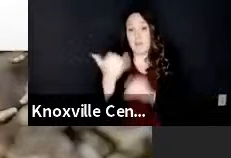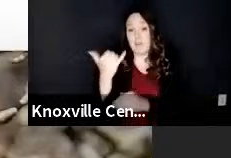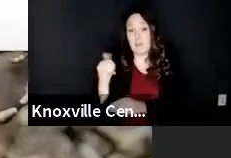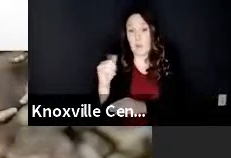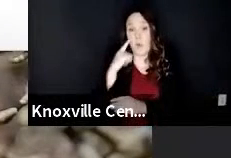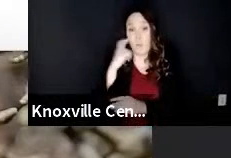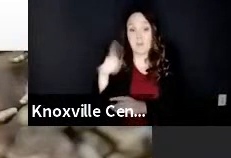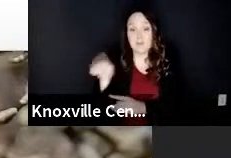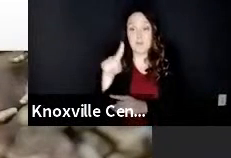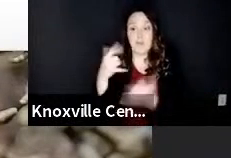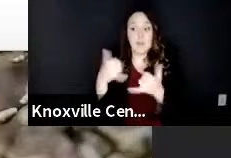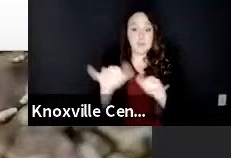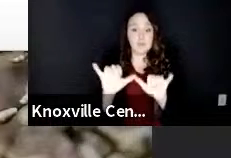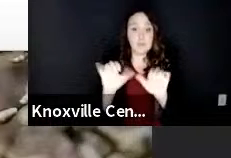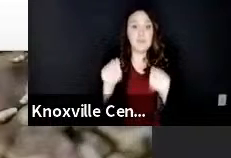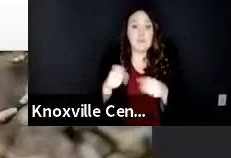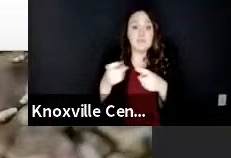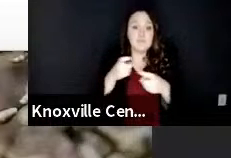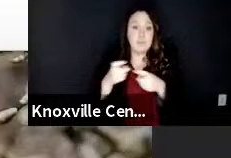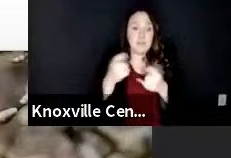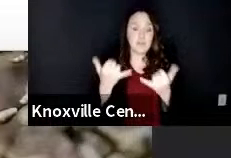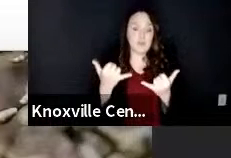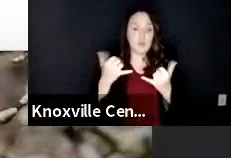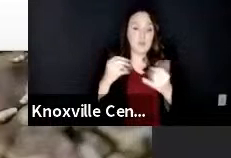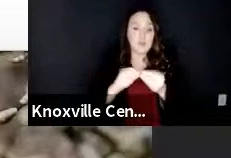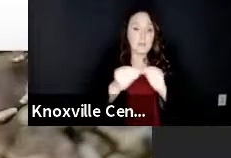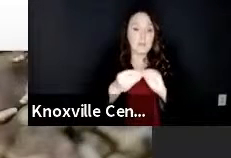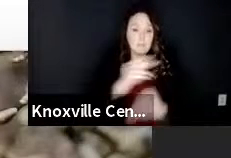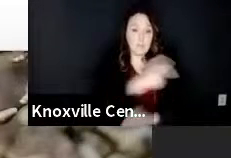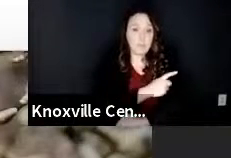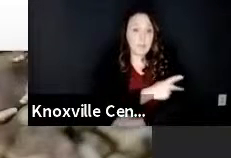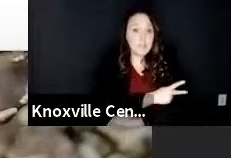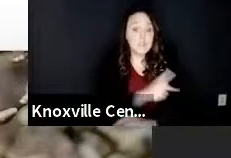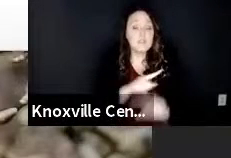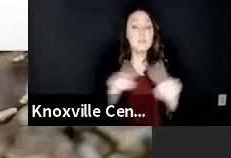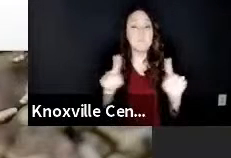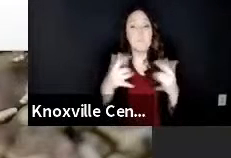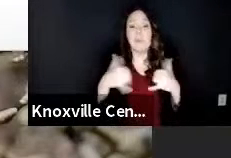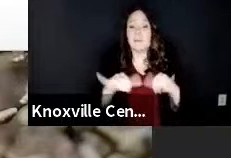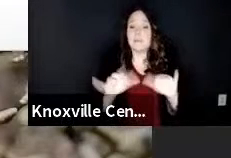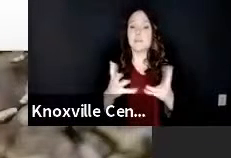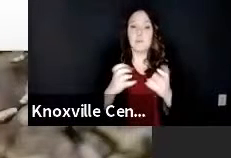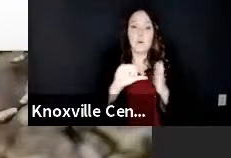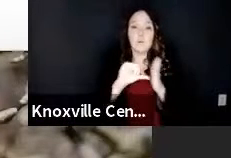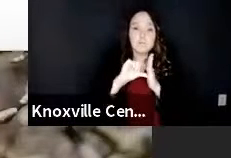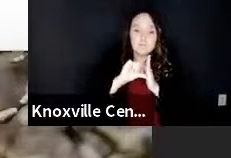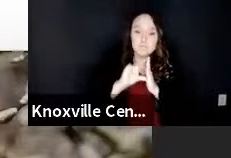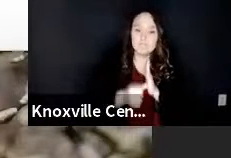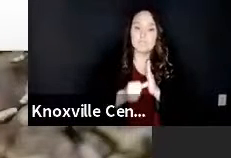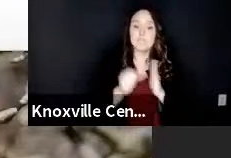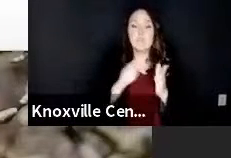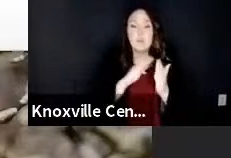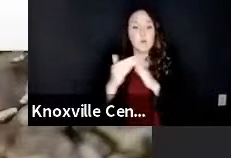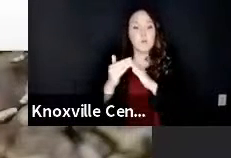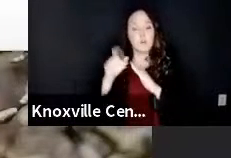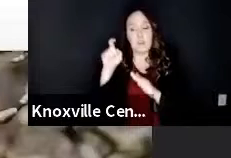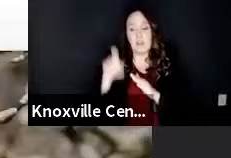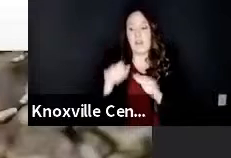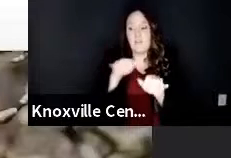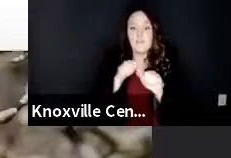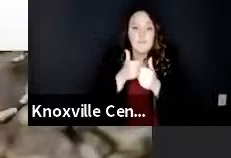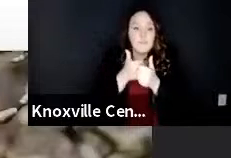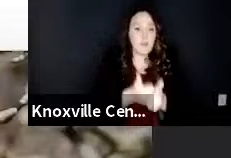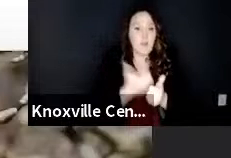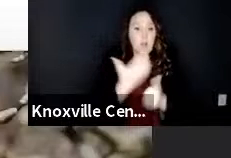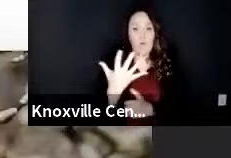they are still within their ability to manage the current number of patients. However, we still want to stress that our community members need to remain vigilant in practicing the